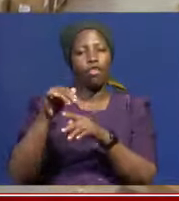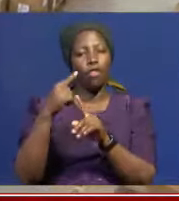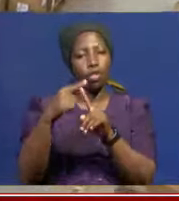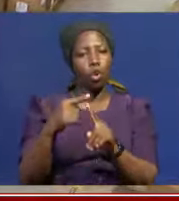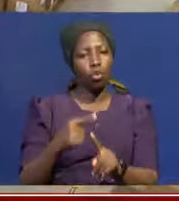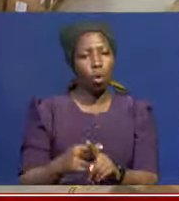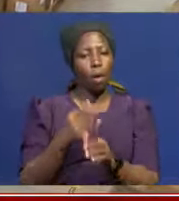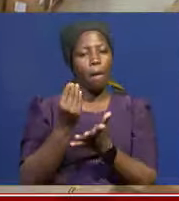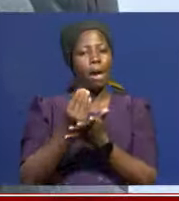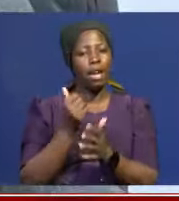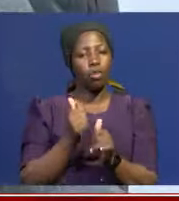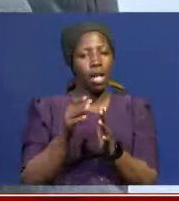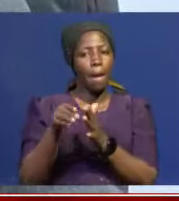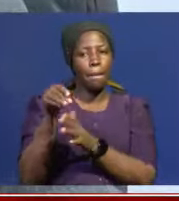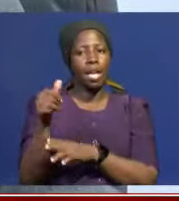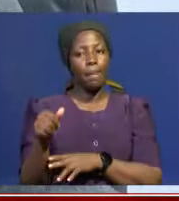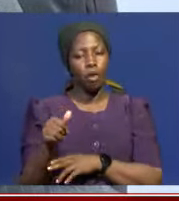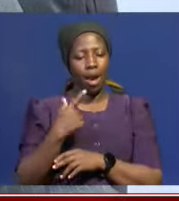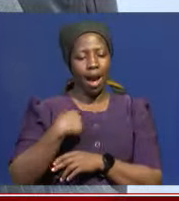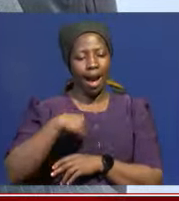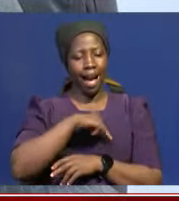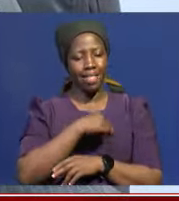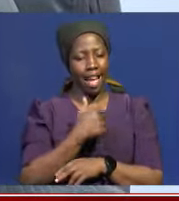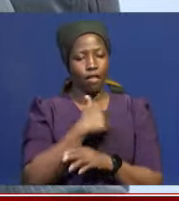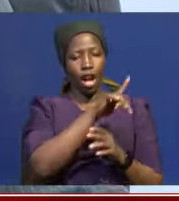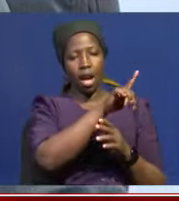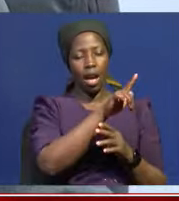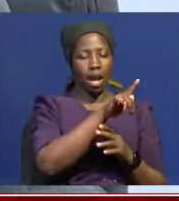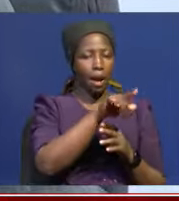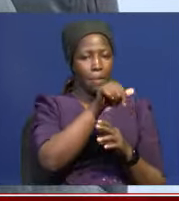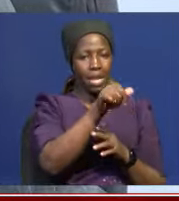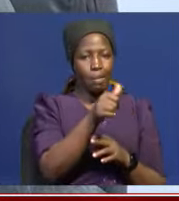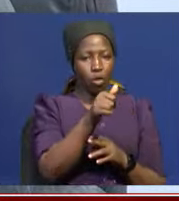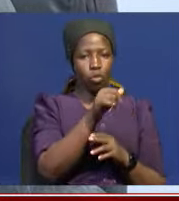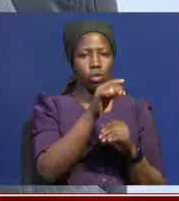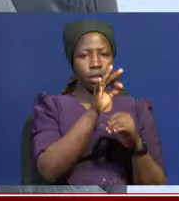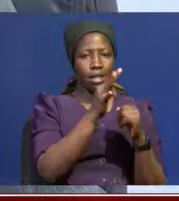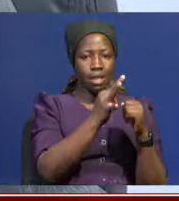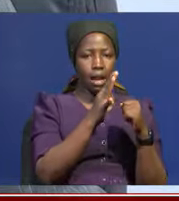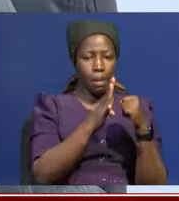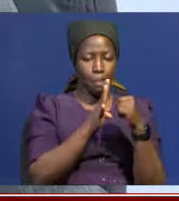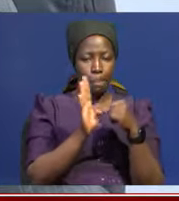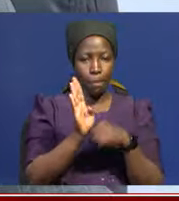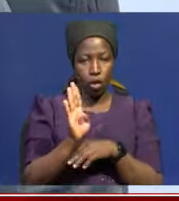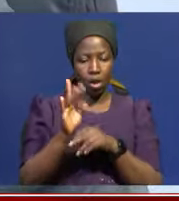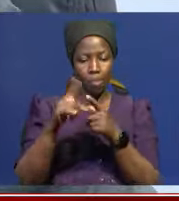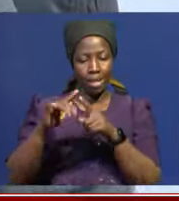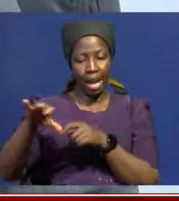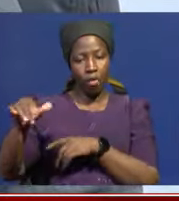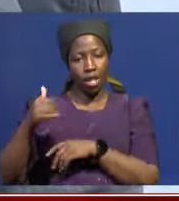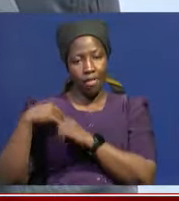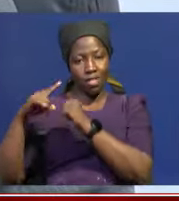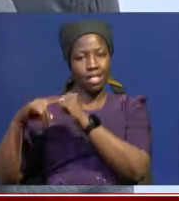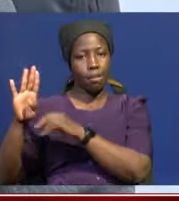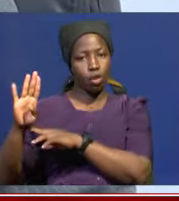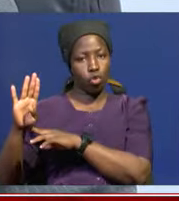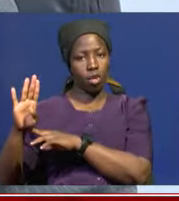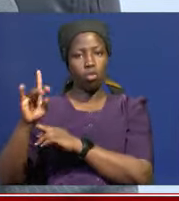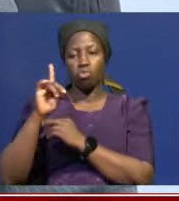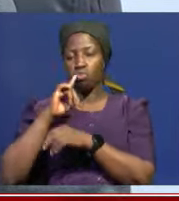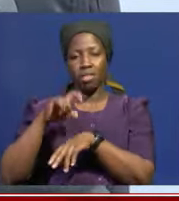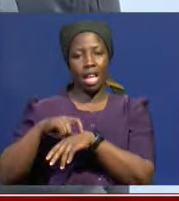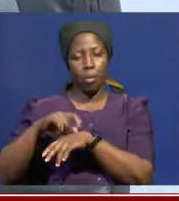We owe 3 billion, and counties owe us 3.1, but in total we owe 6 billion. So once we get half our